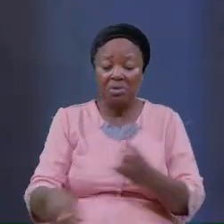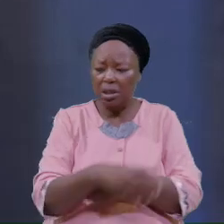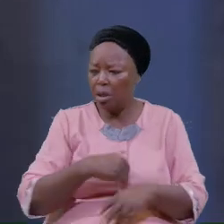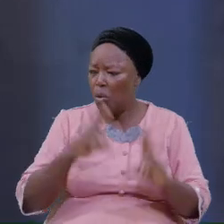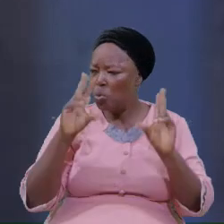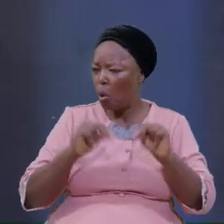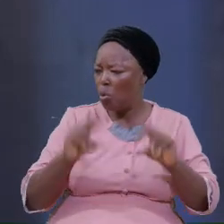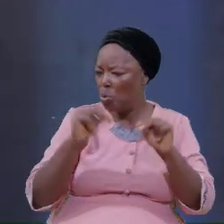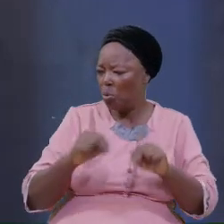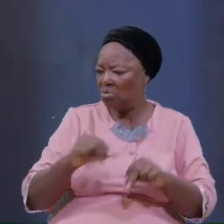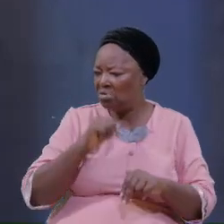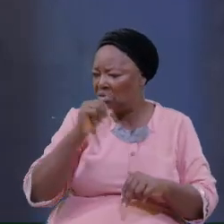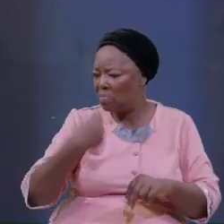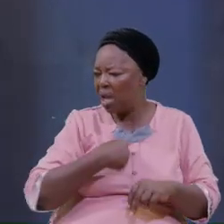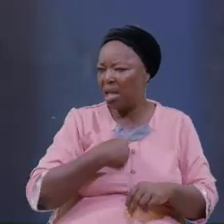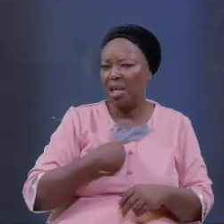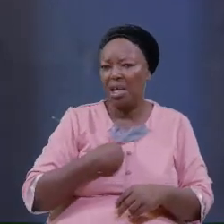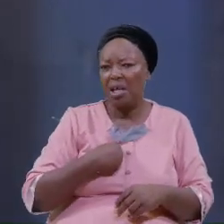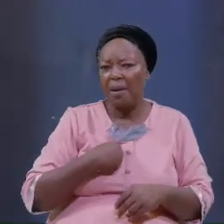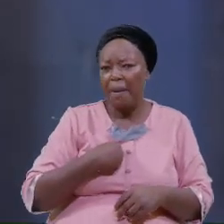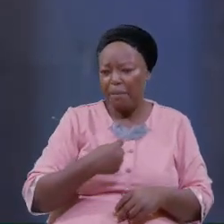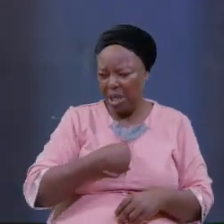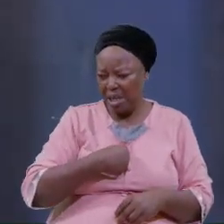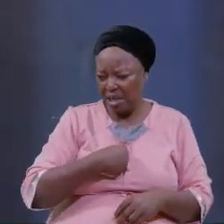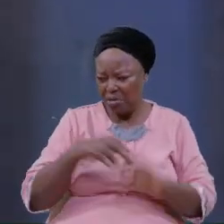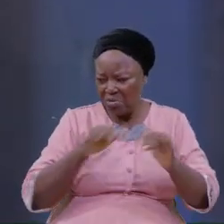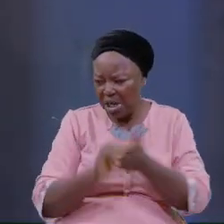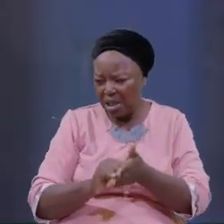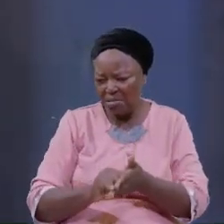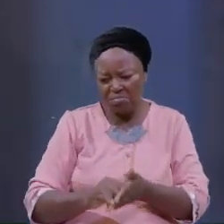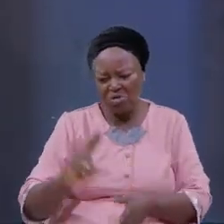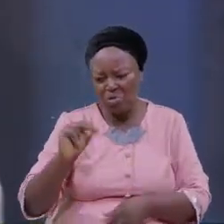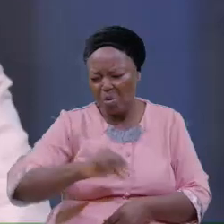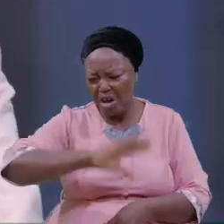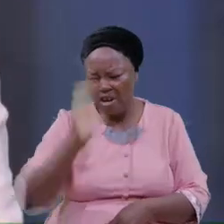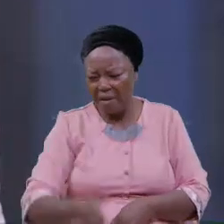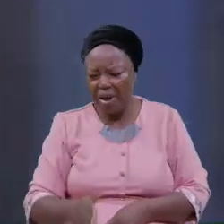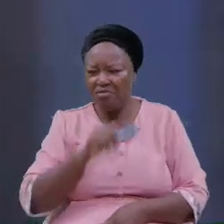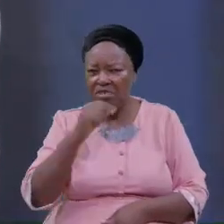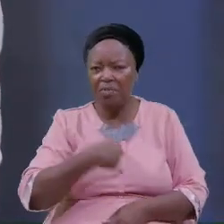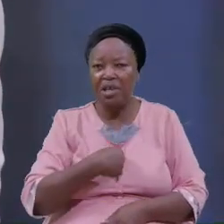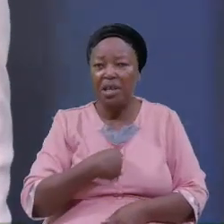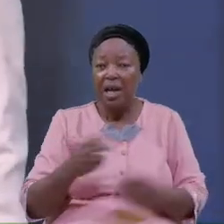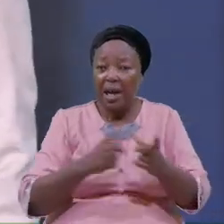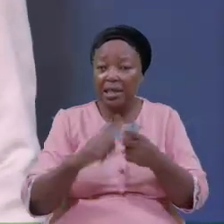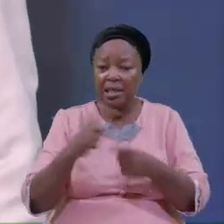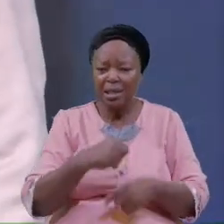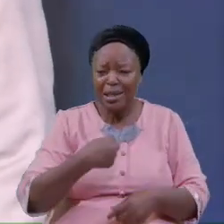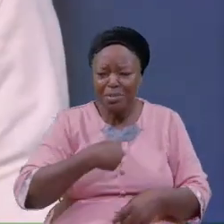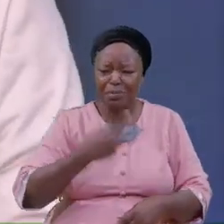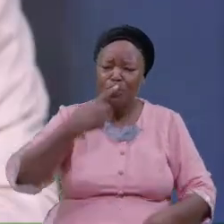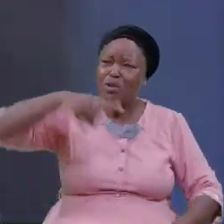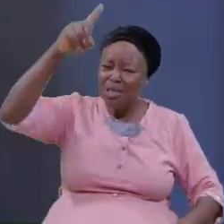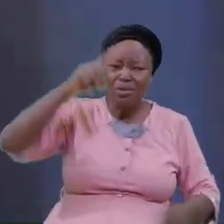Me? Could I have done that? No. And then they will say, I swear to God Almighty.